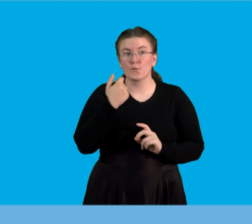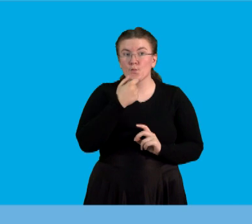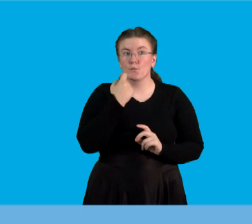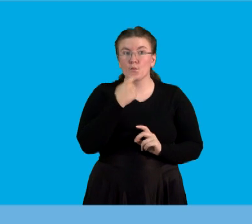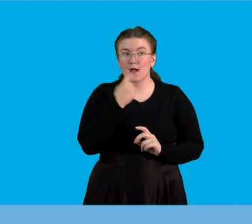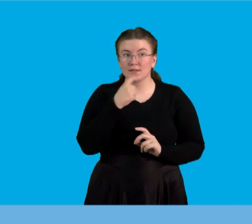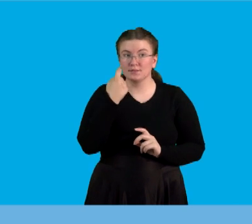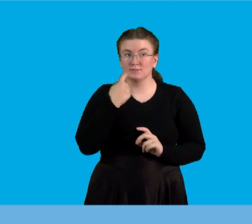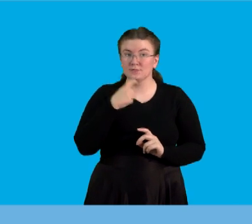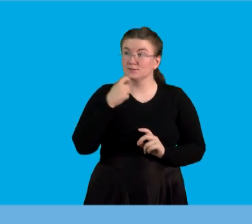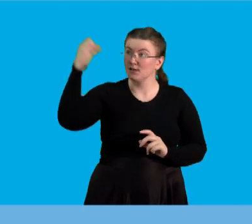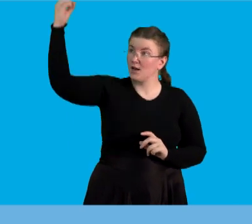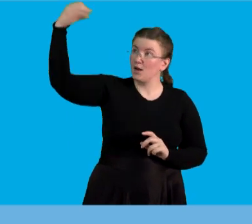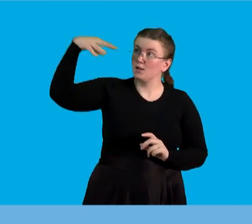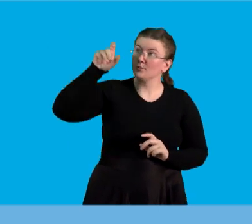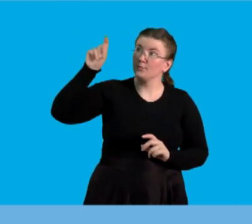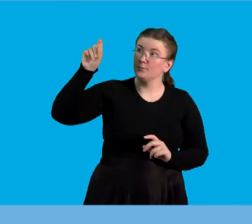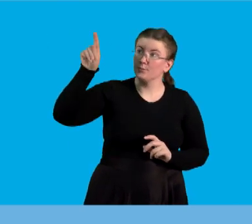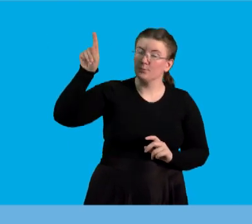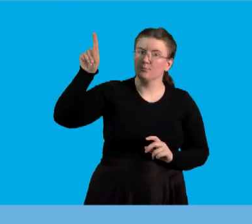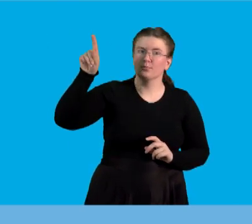this tells us that white light